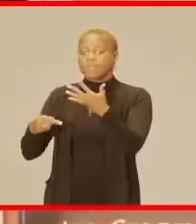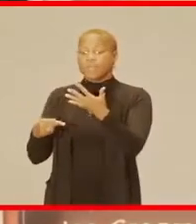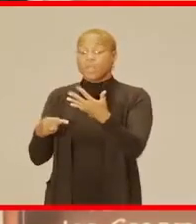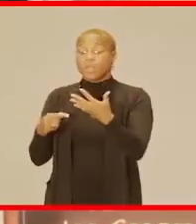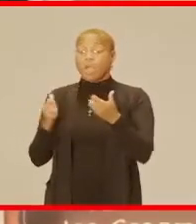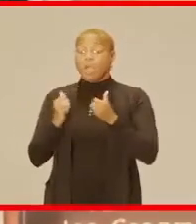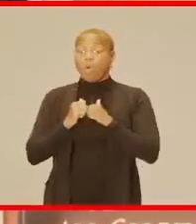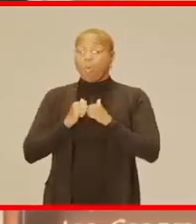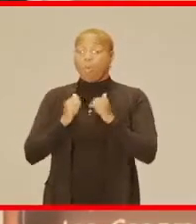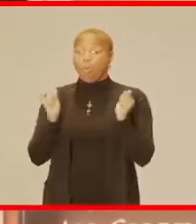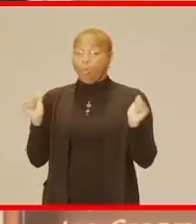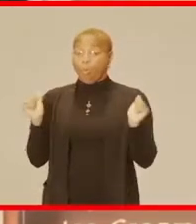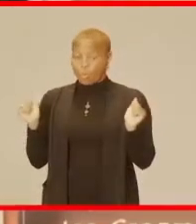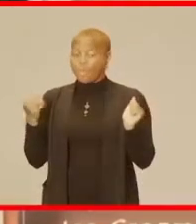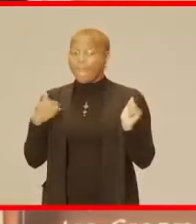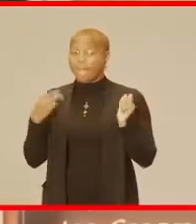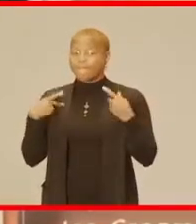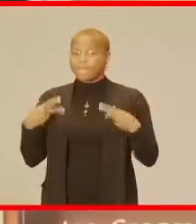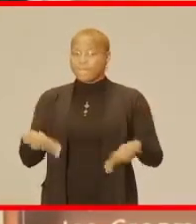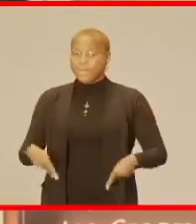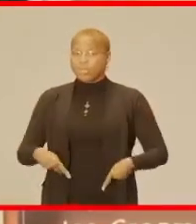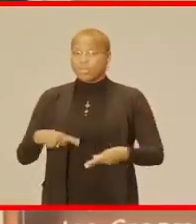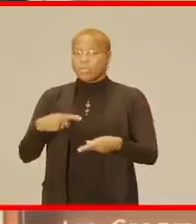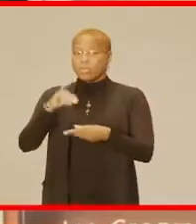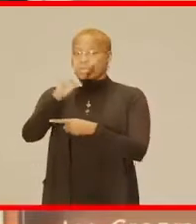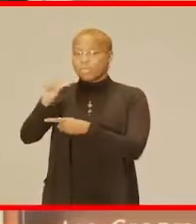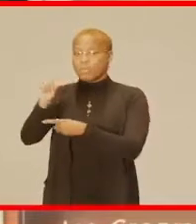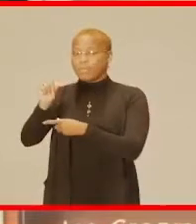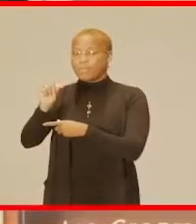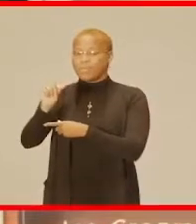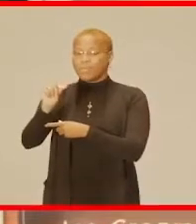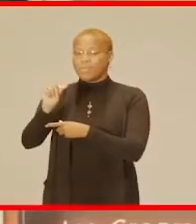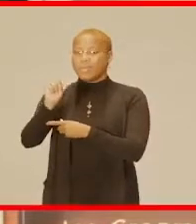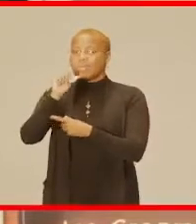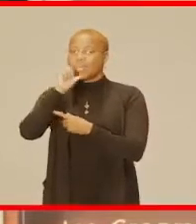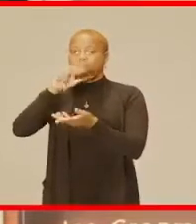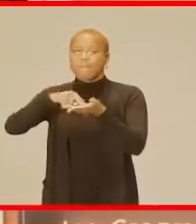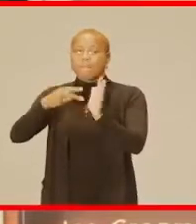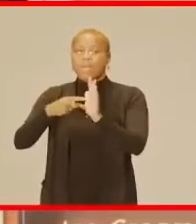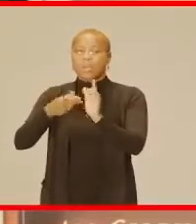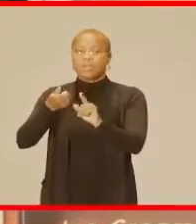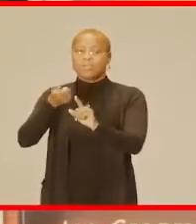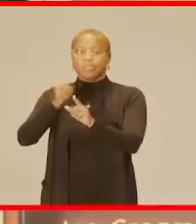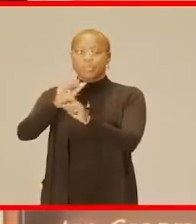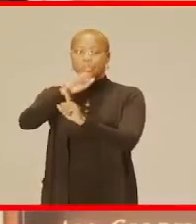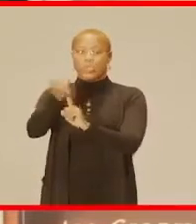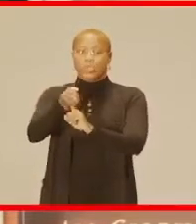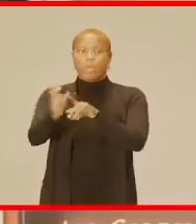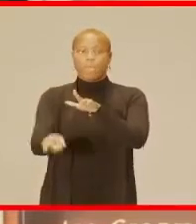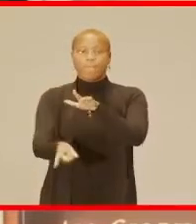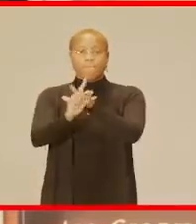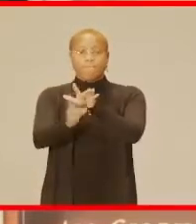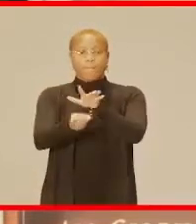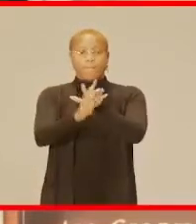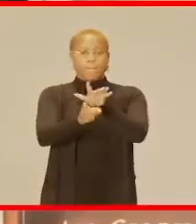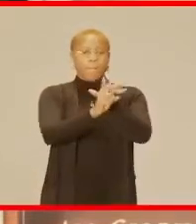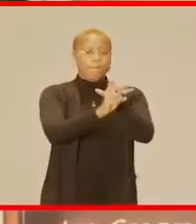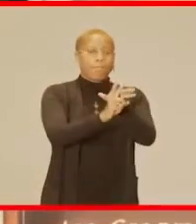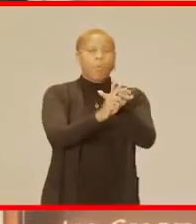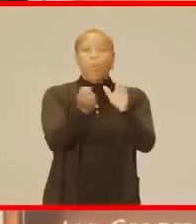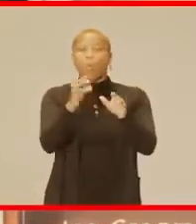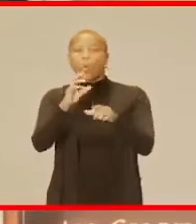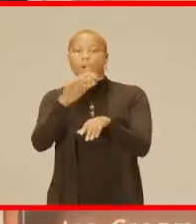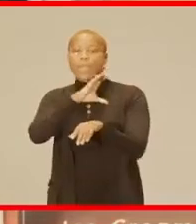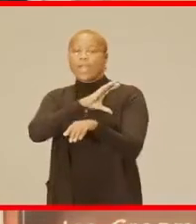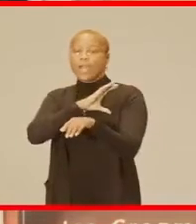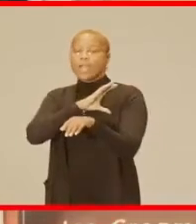openly have physical disabilities, that doesn't mean that there are not situations in anime and characters